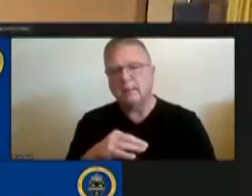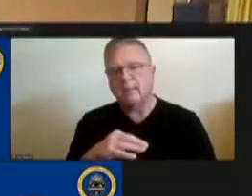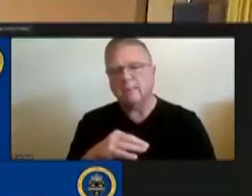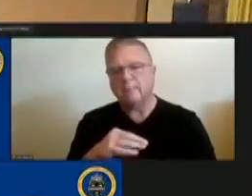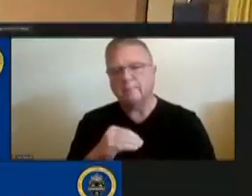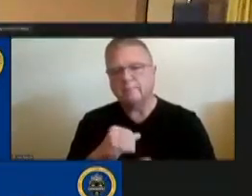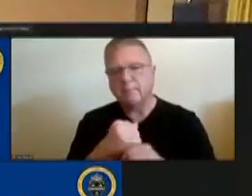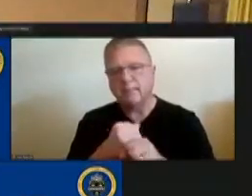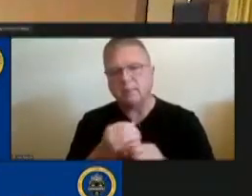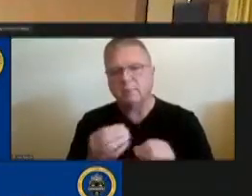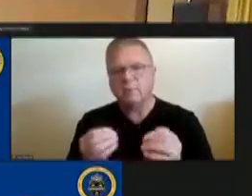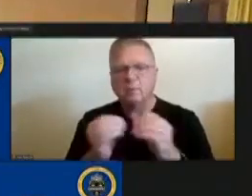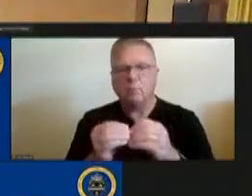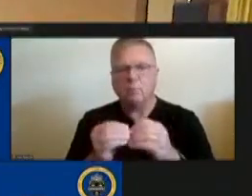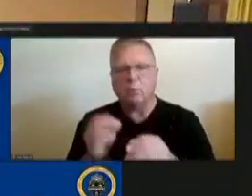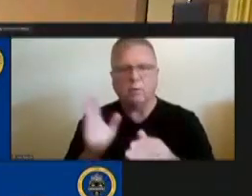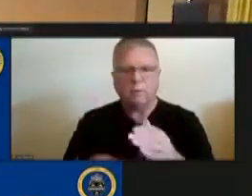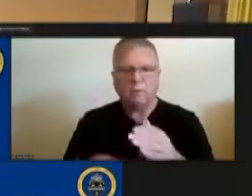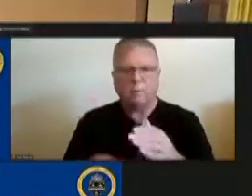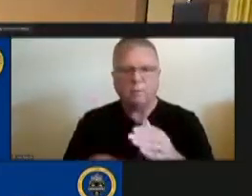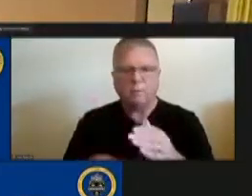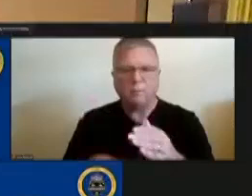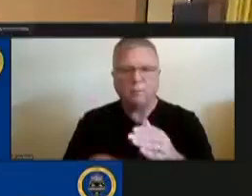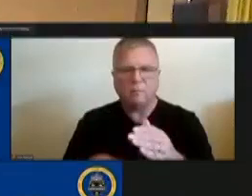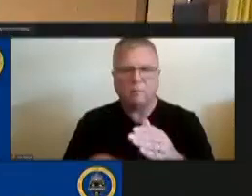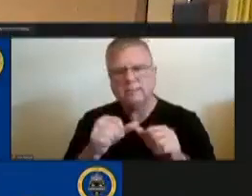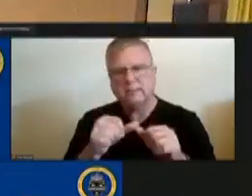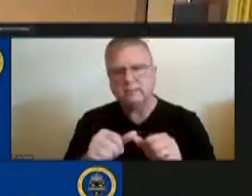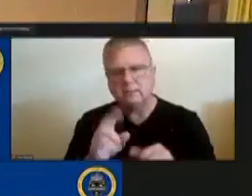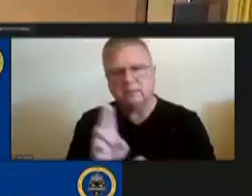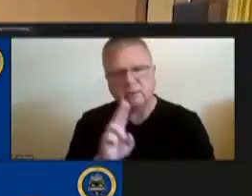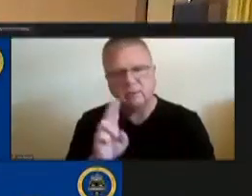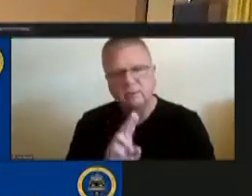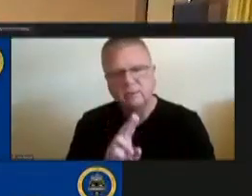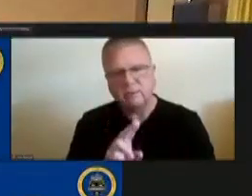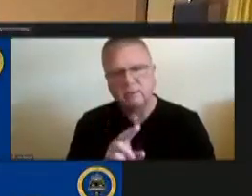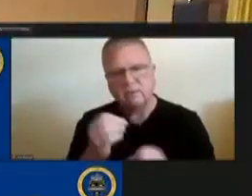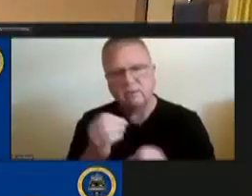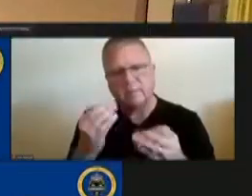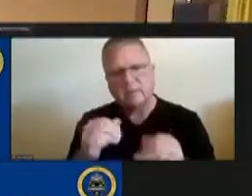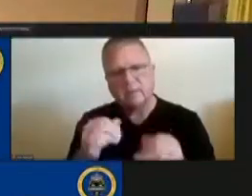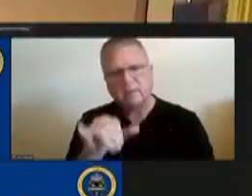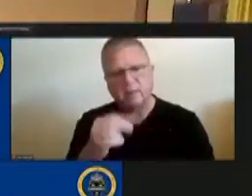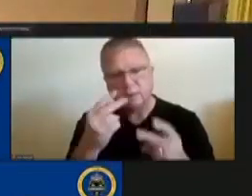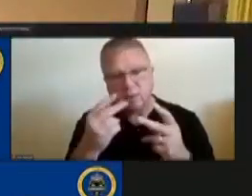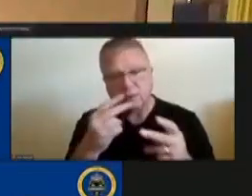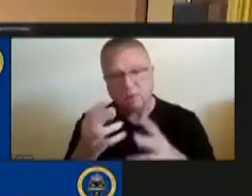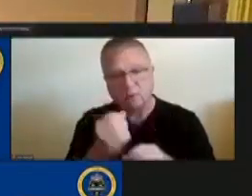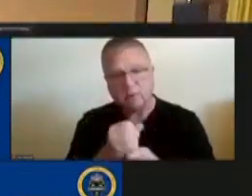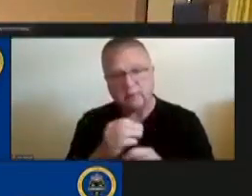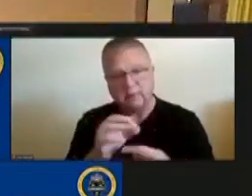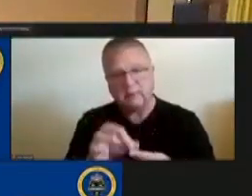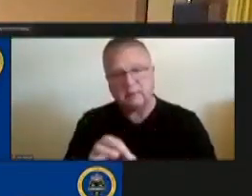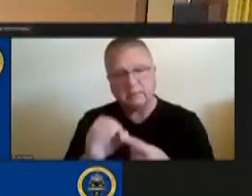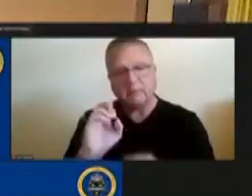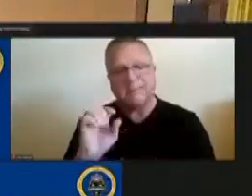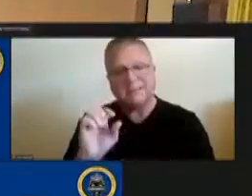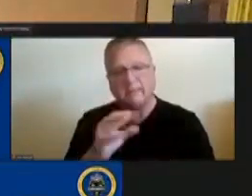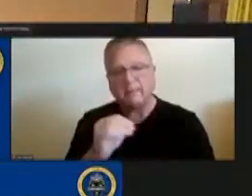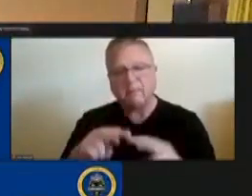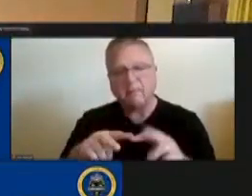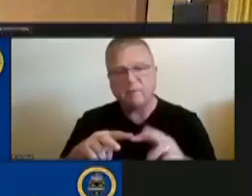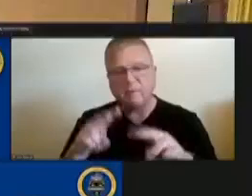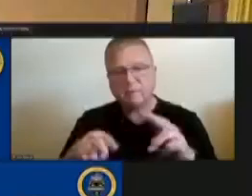amendment is in line with existing Lawrenceville restaurant uses, many of which have sought and received special exemptions and variances for parking relief.